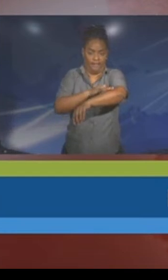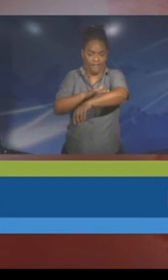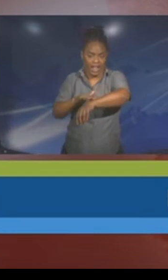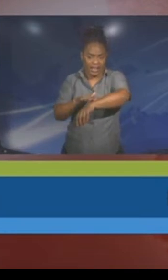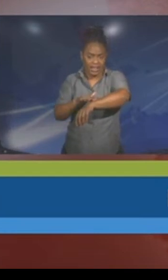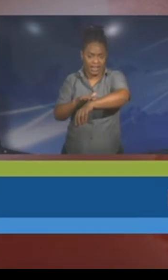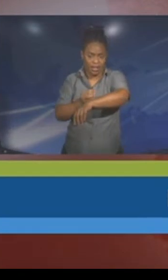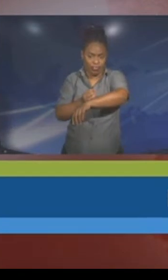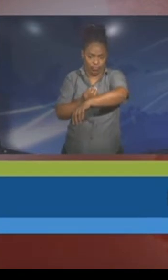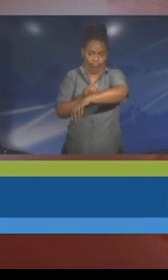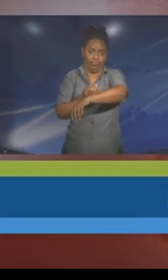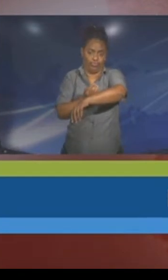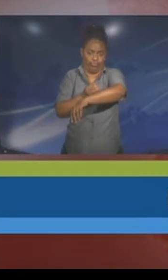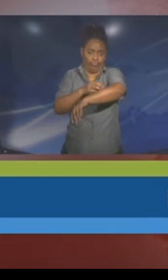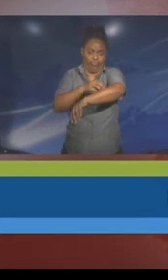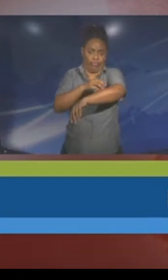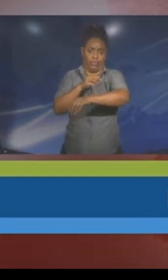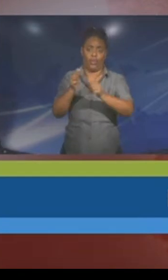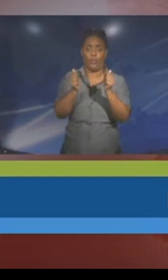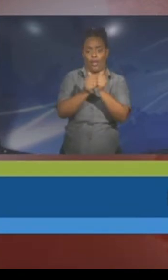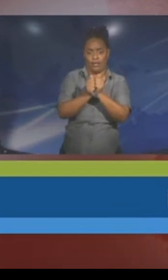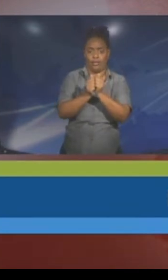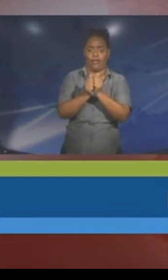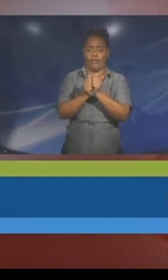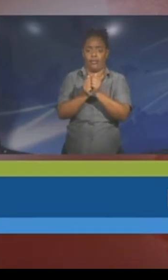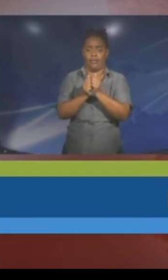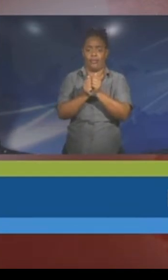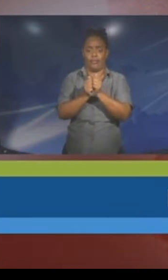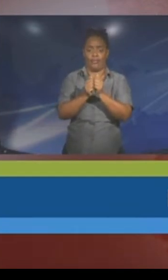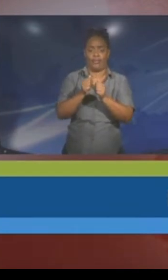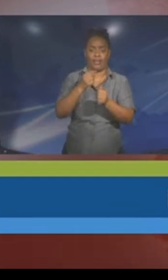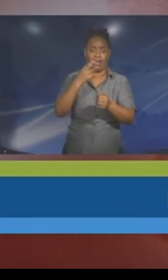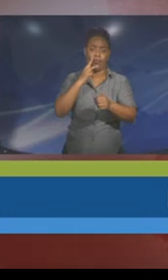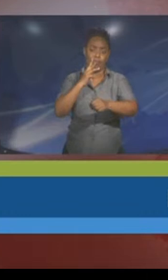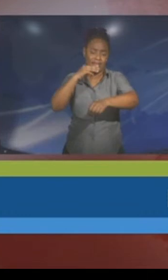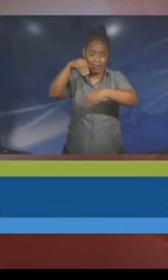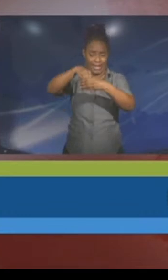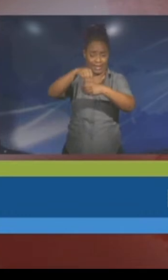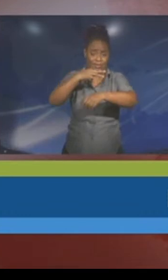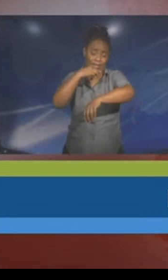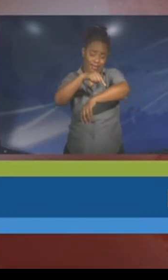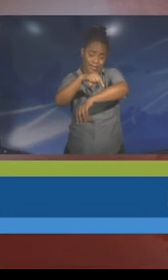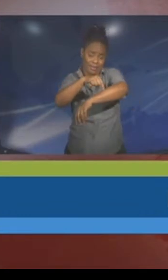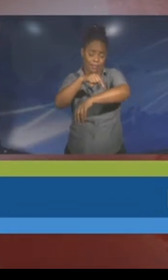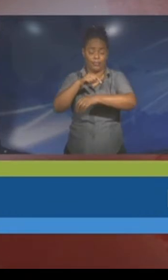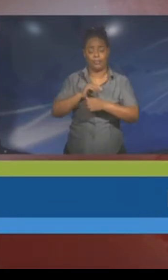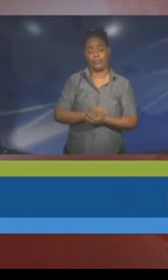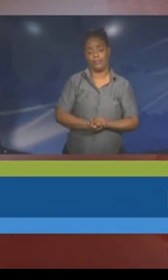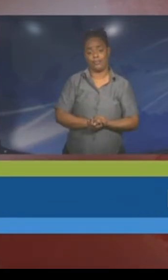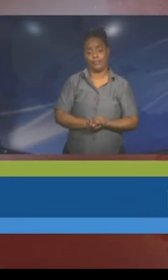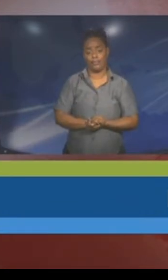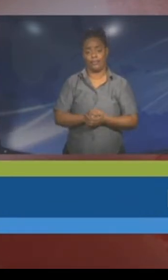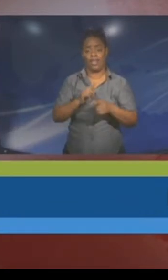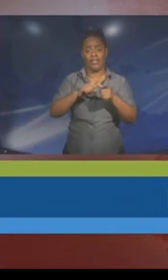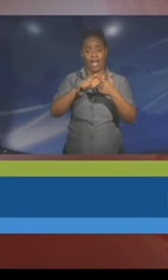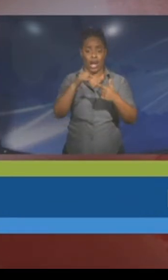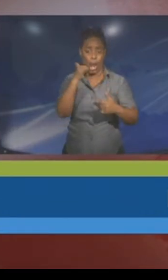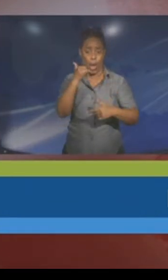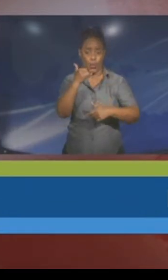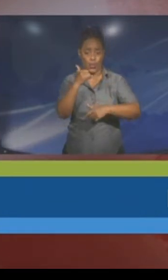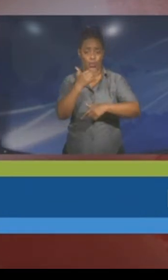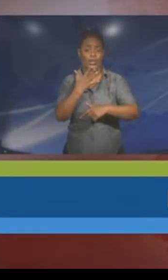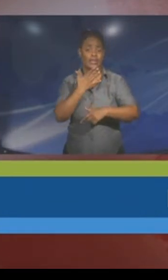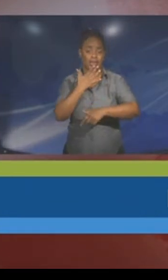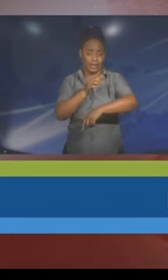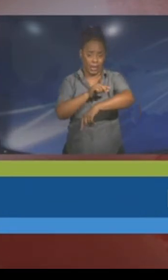painful lesions then follow, lesions filled with clear fluid, which is called vesicles, lesions filled with pus, which is called pustules, and then